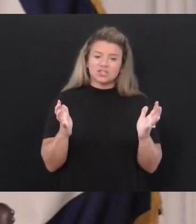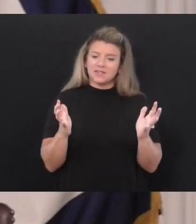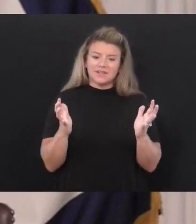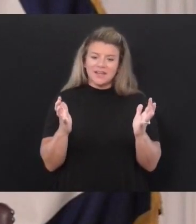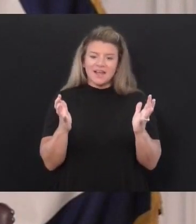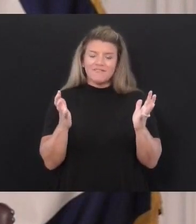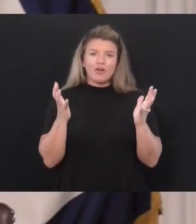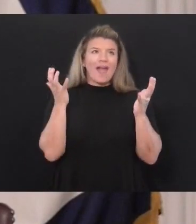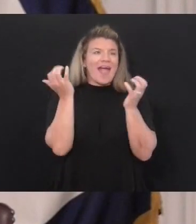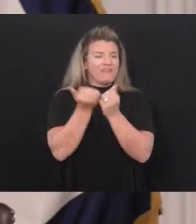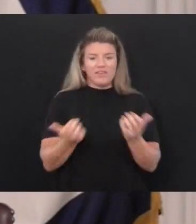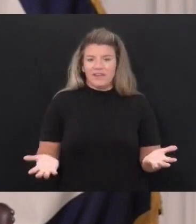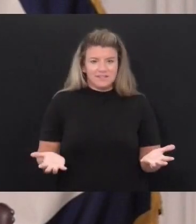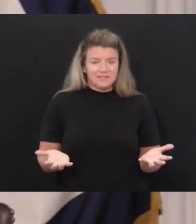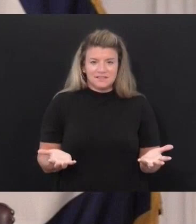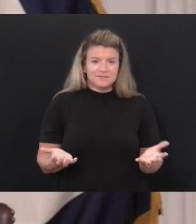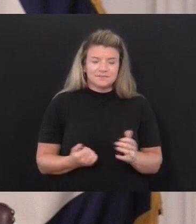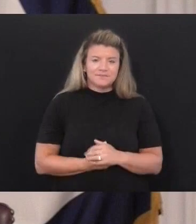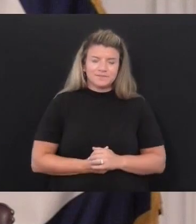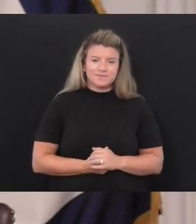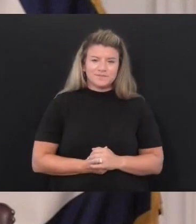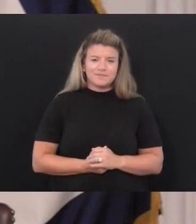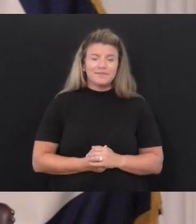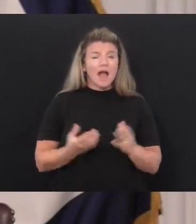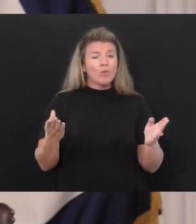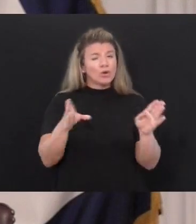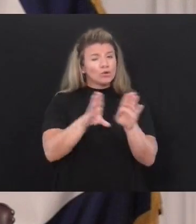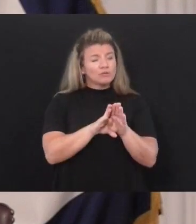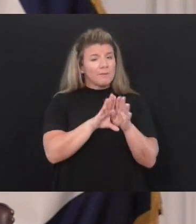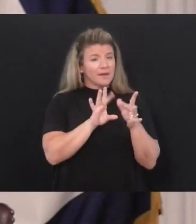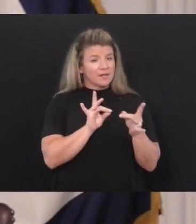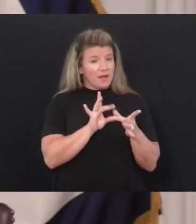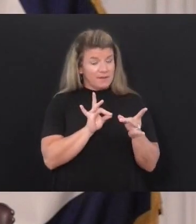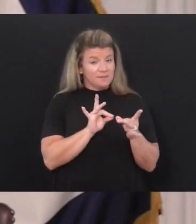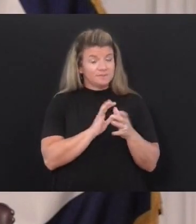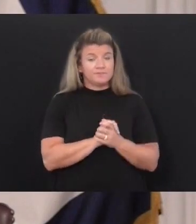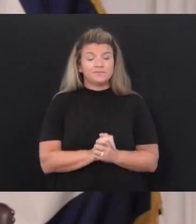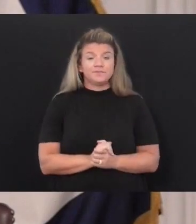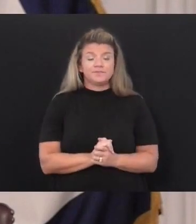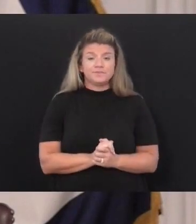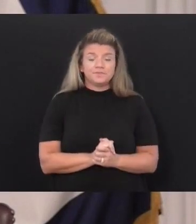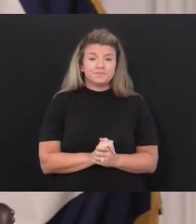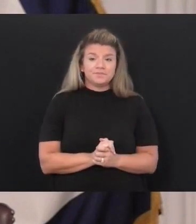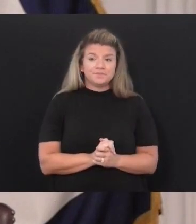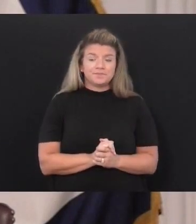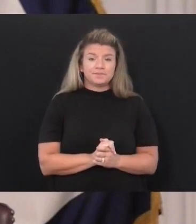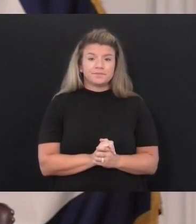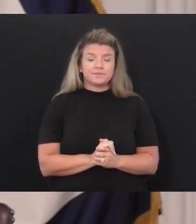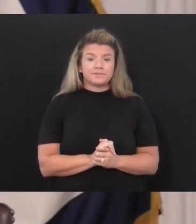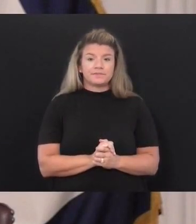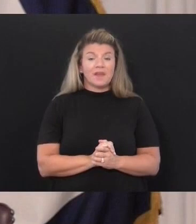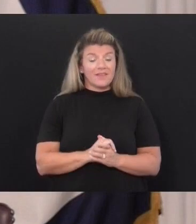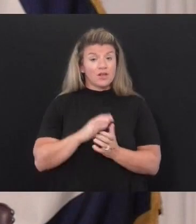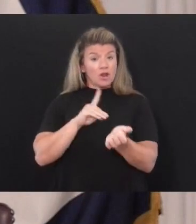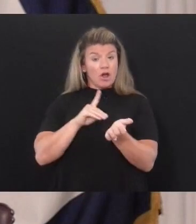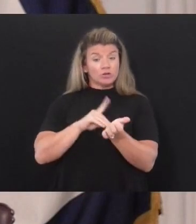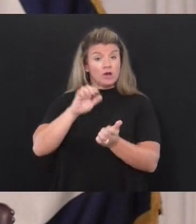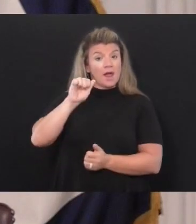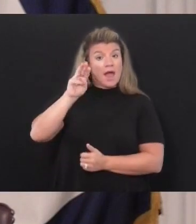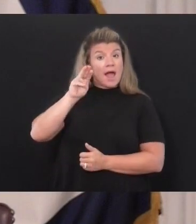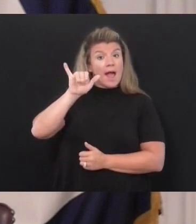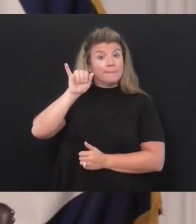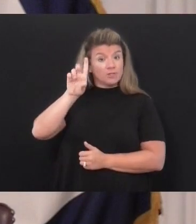again, I was watching the numbers and being able to social distance and everything. And I think we're okay, but I'll defer to our